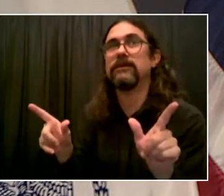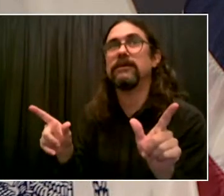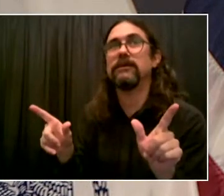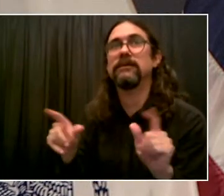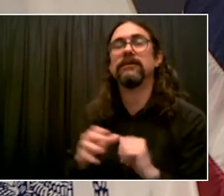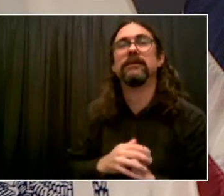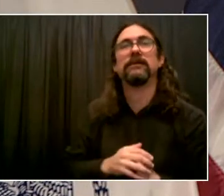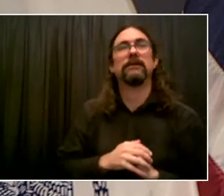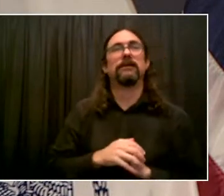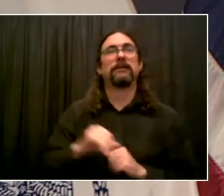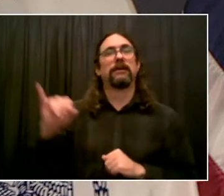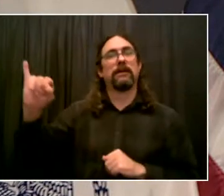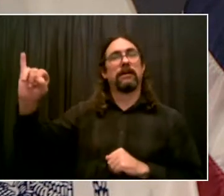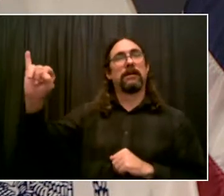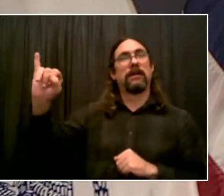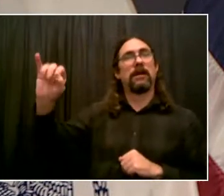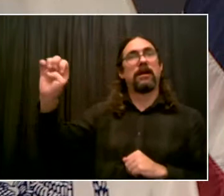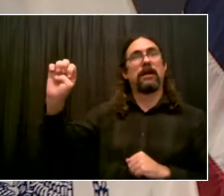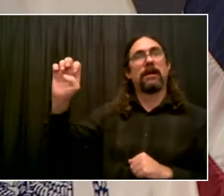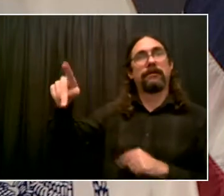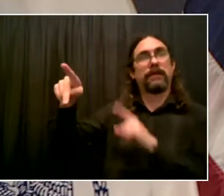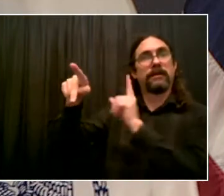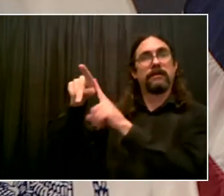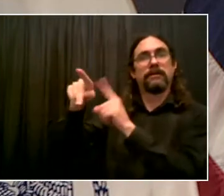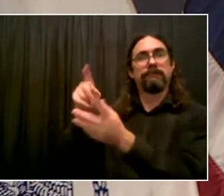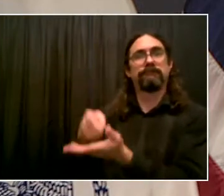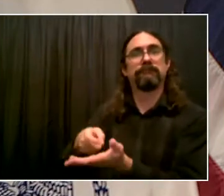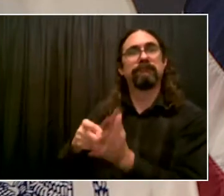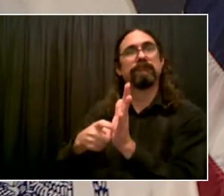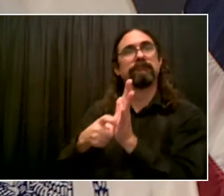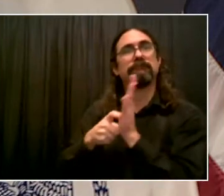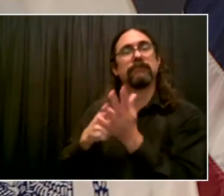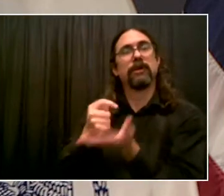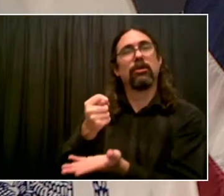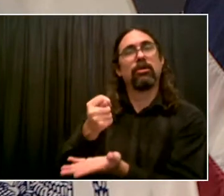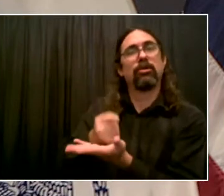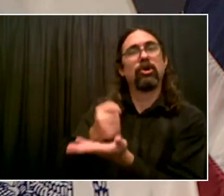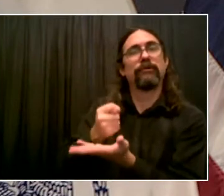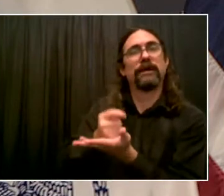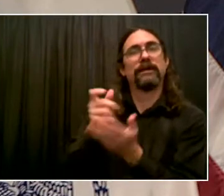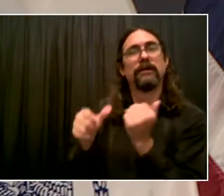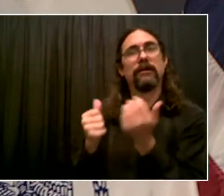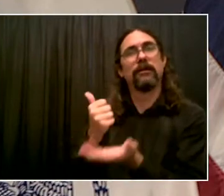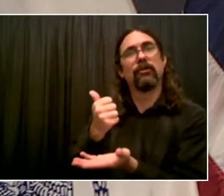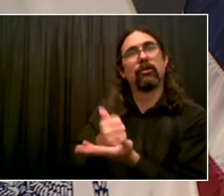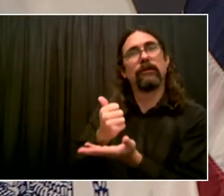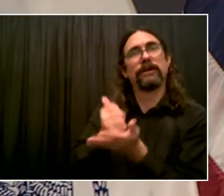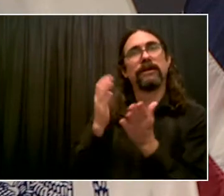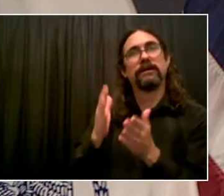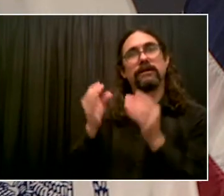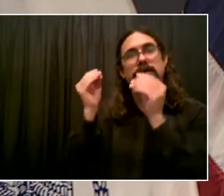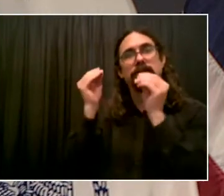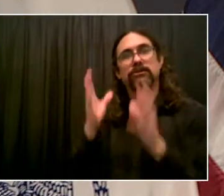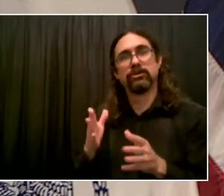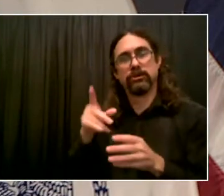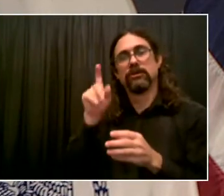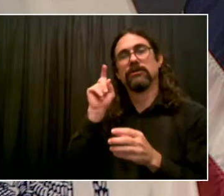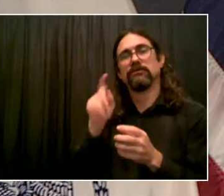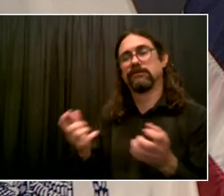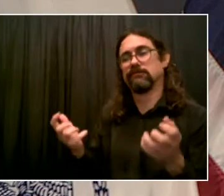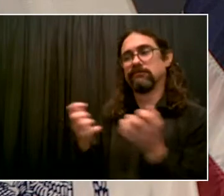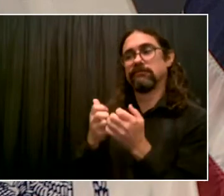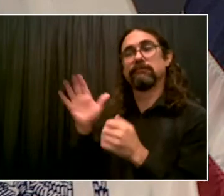and her IEP says that she's bilingual and requires a teacher to speak and teach in the same language that her family speaks at home. So since